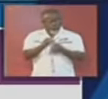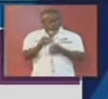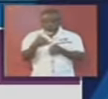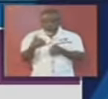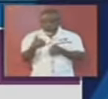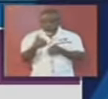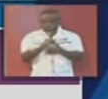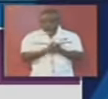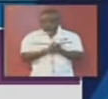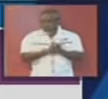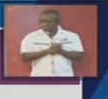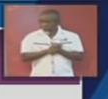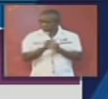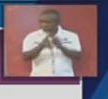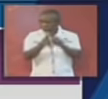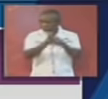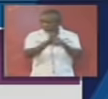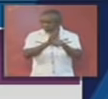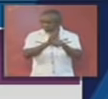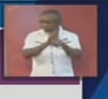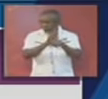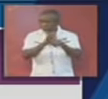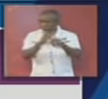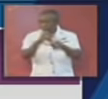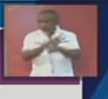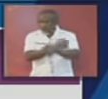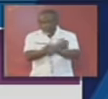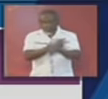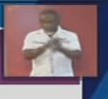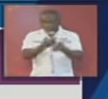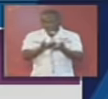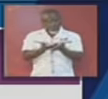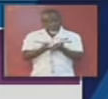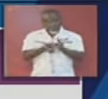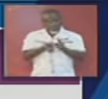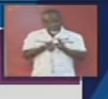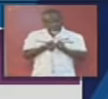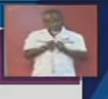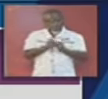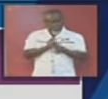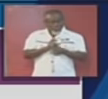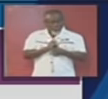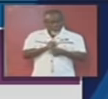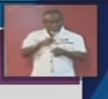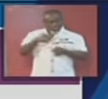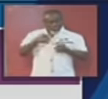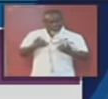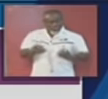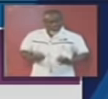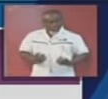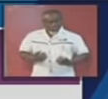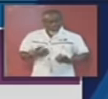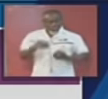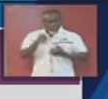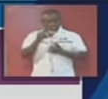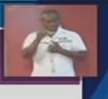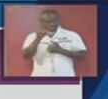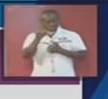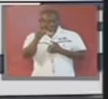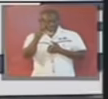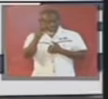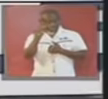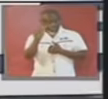your DNA? And I believe that Dr. Richards is going to respond to this